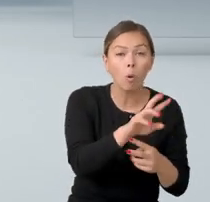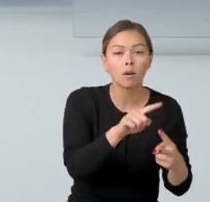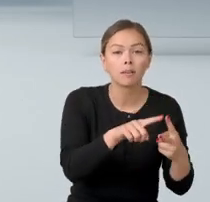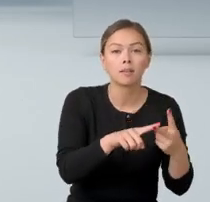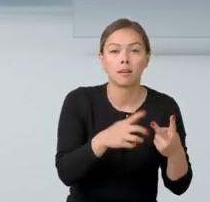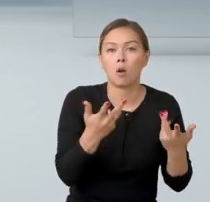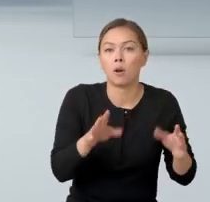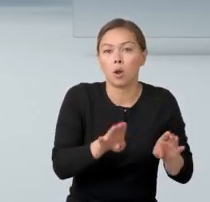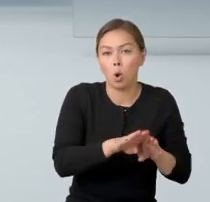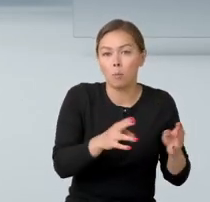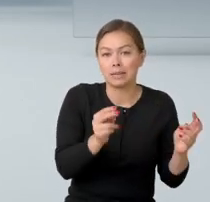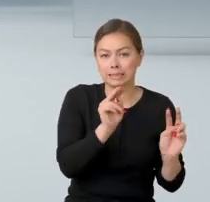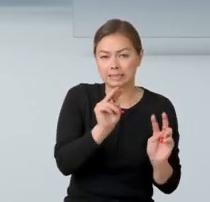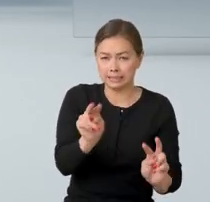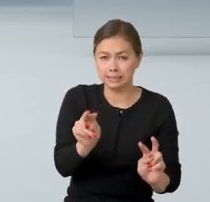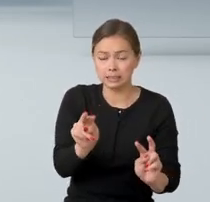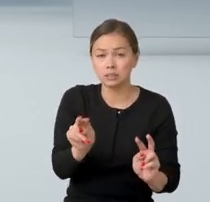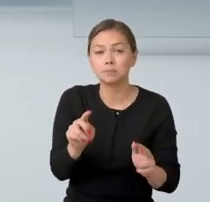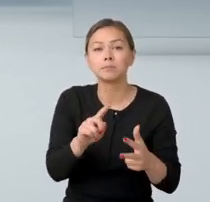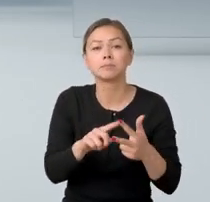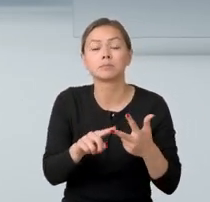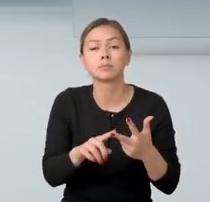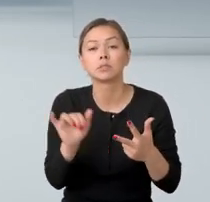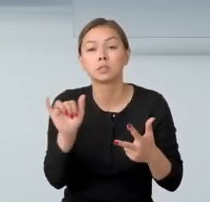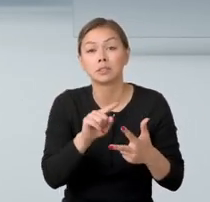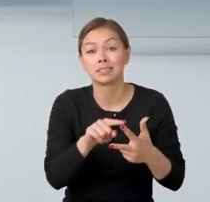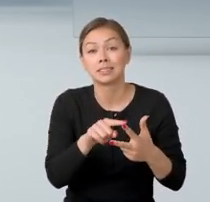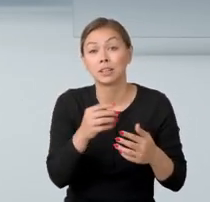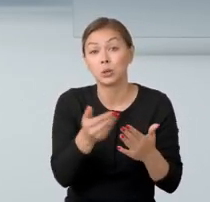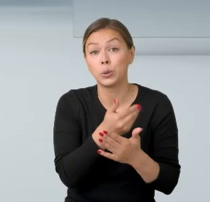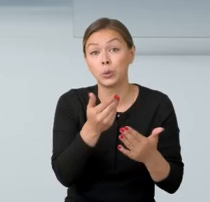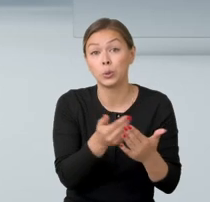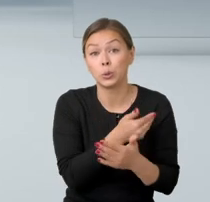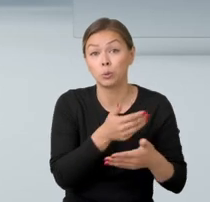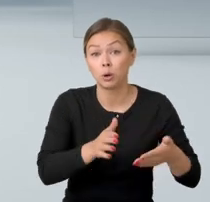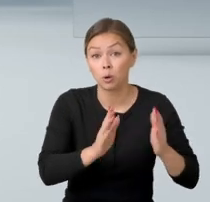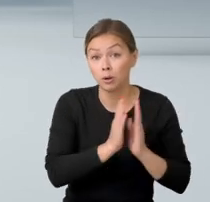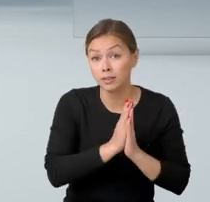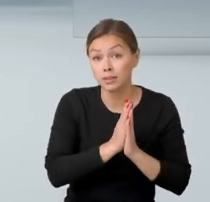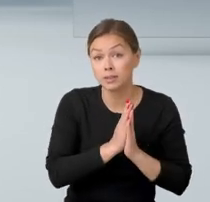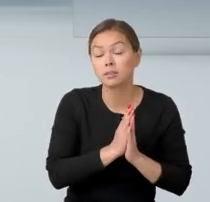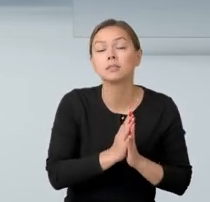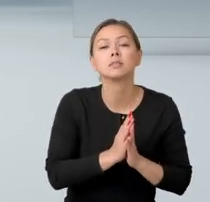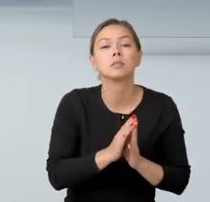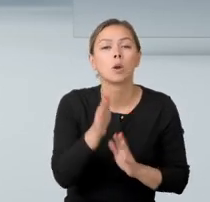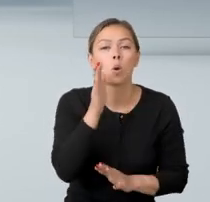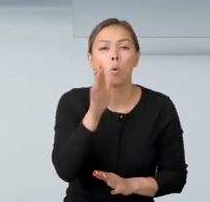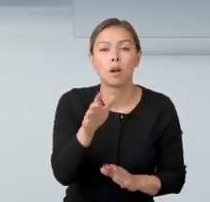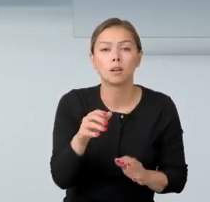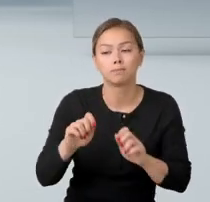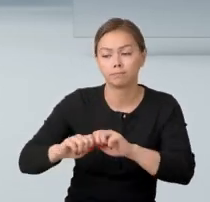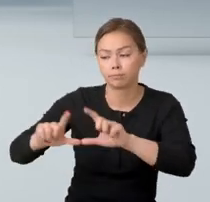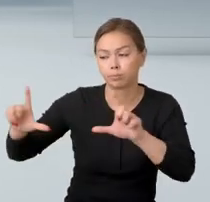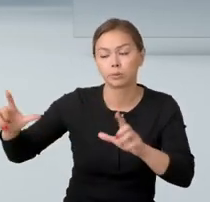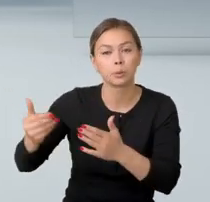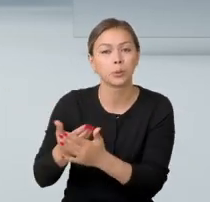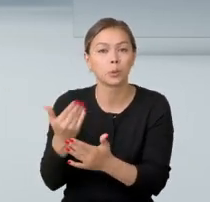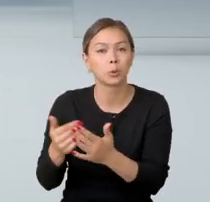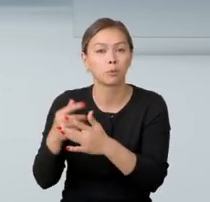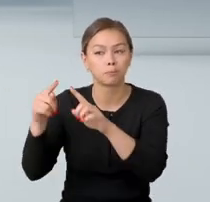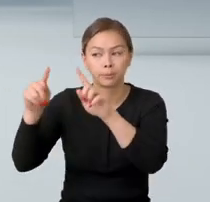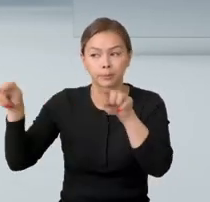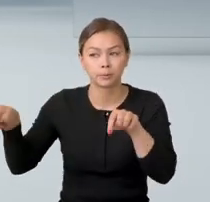to see the request that I have opened it I can click for example in the new request and if I do this it will